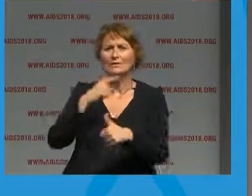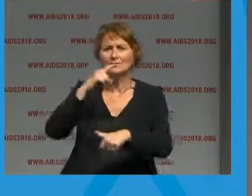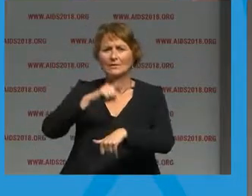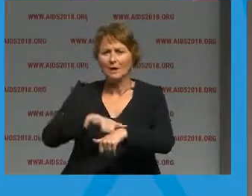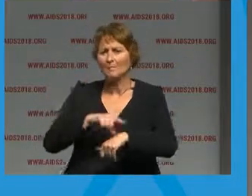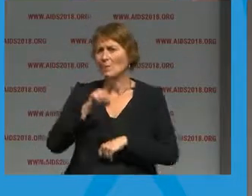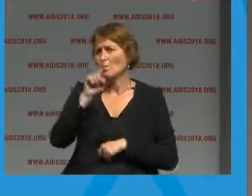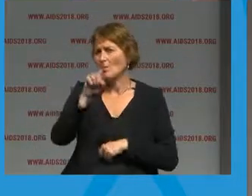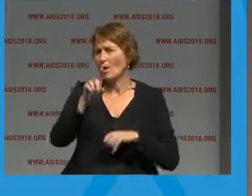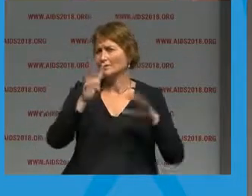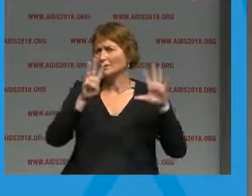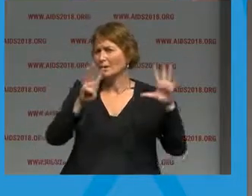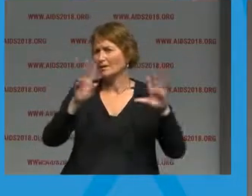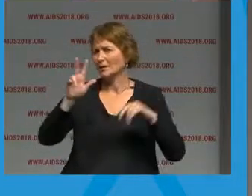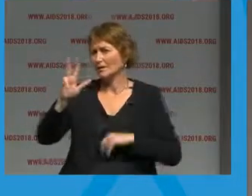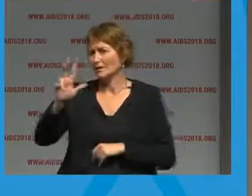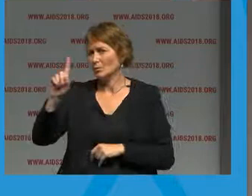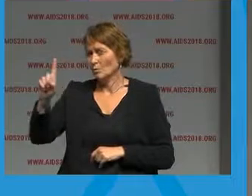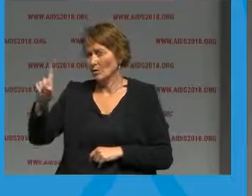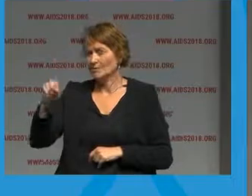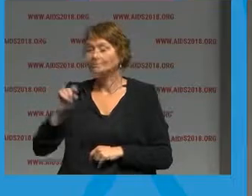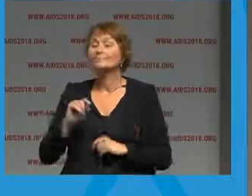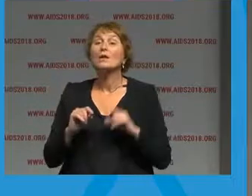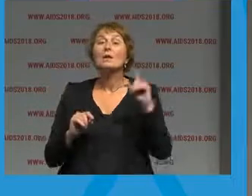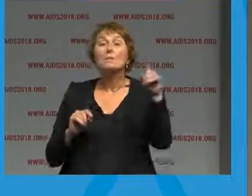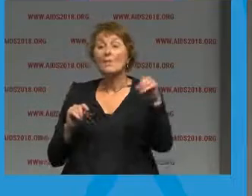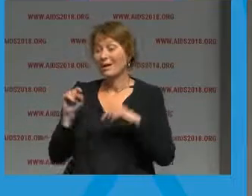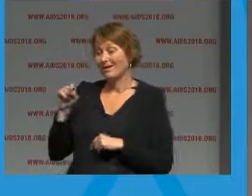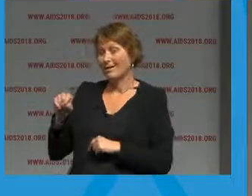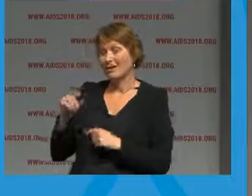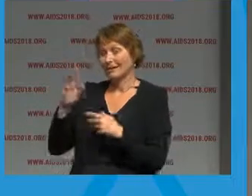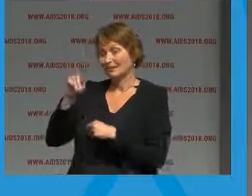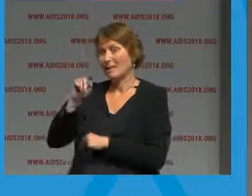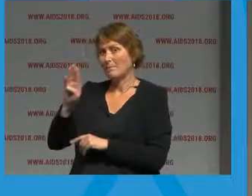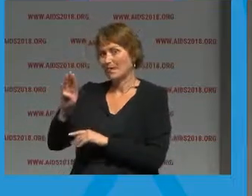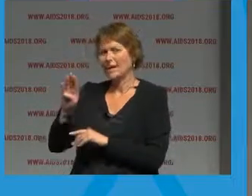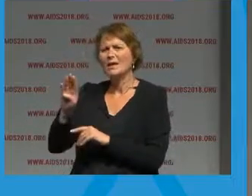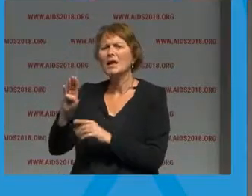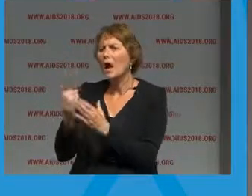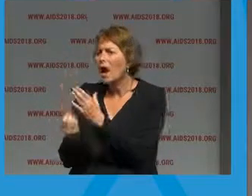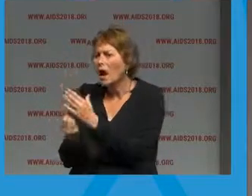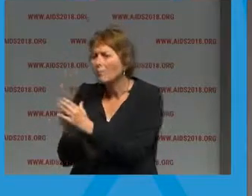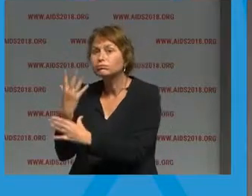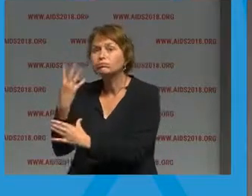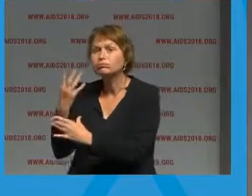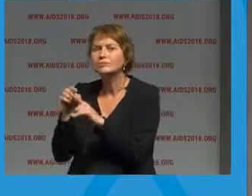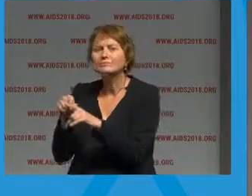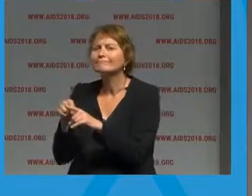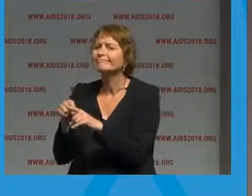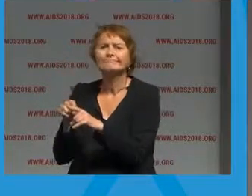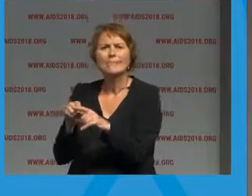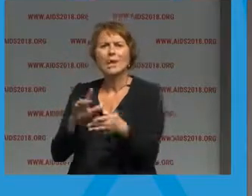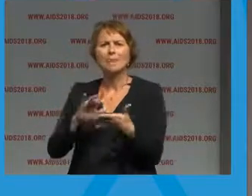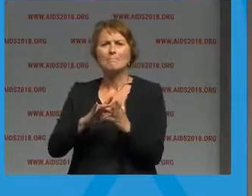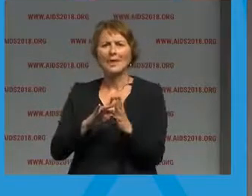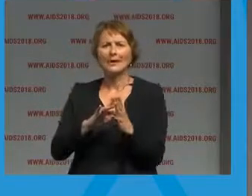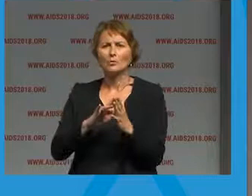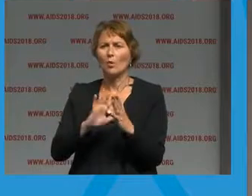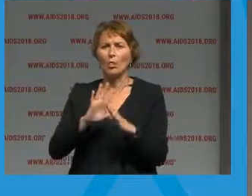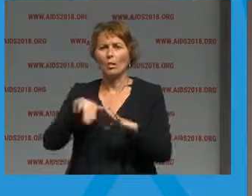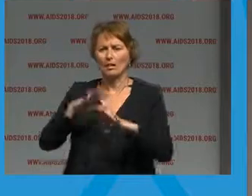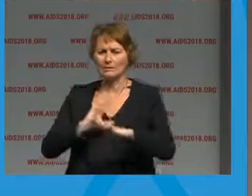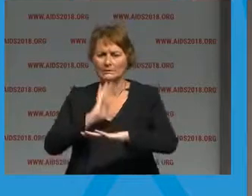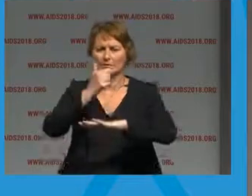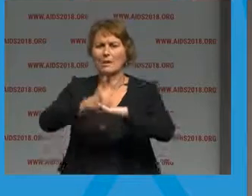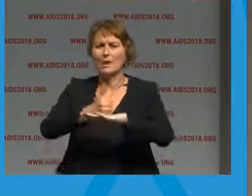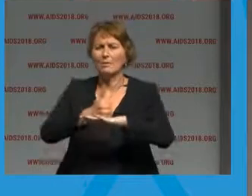Tuberculosis has the distinction of having been there before medical delivery systems were stood up thousands